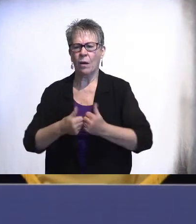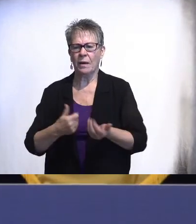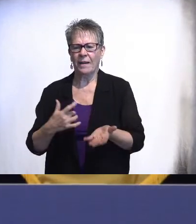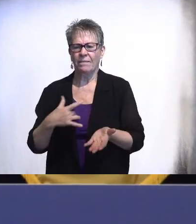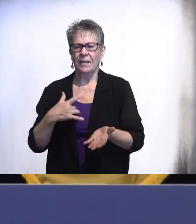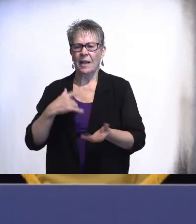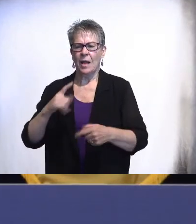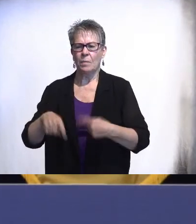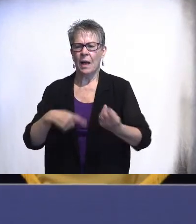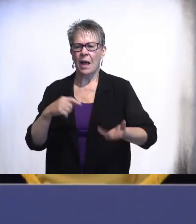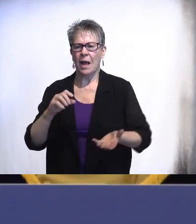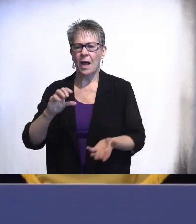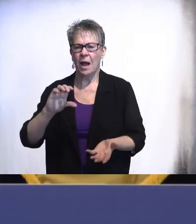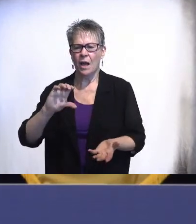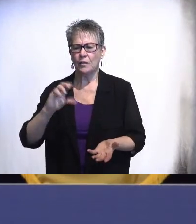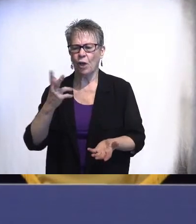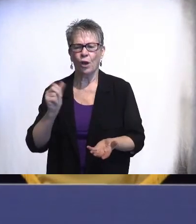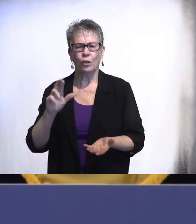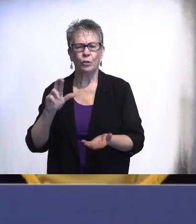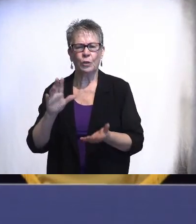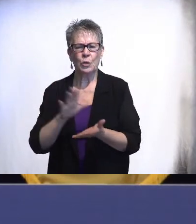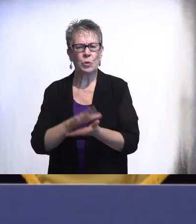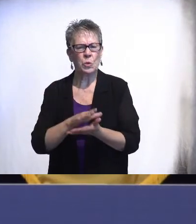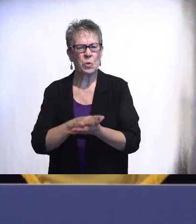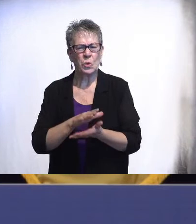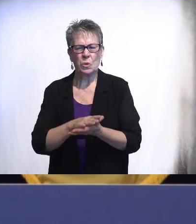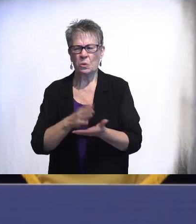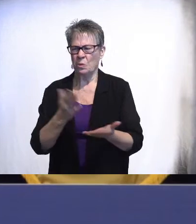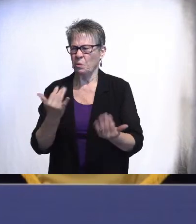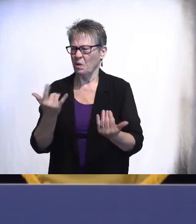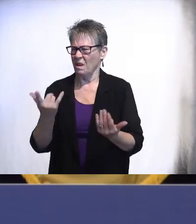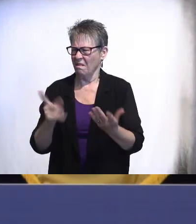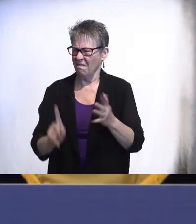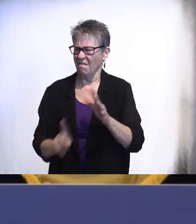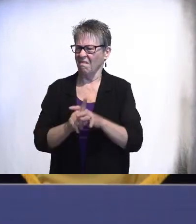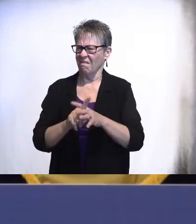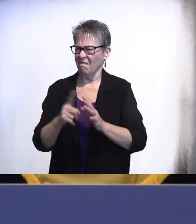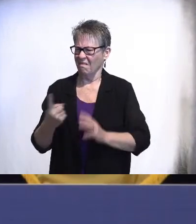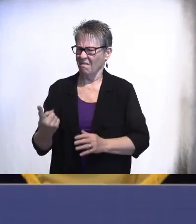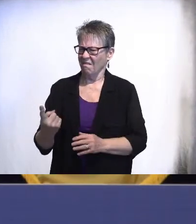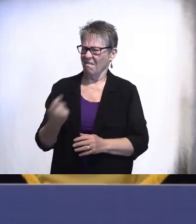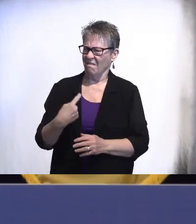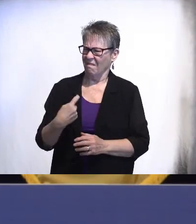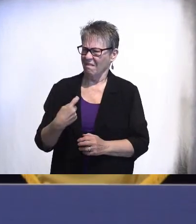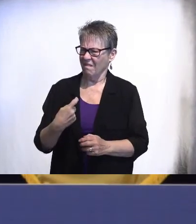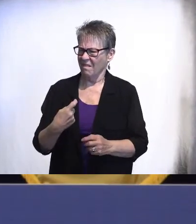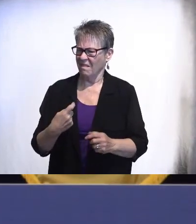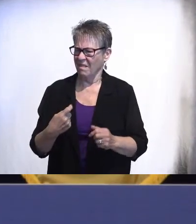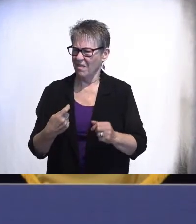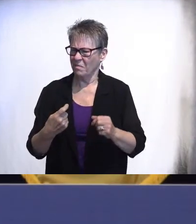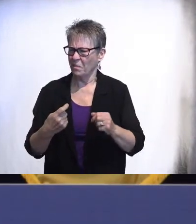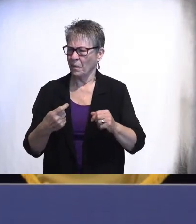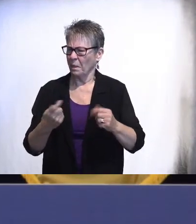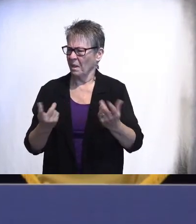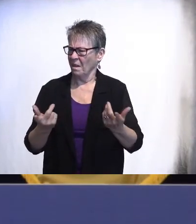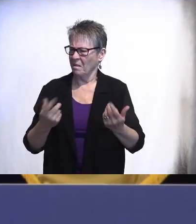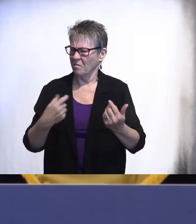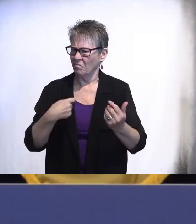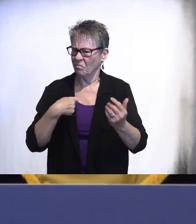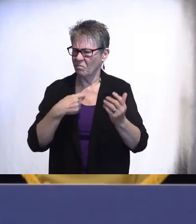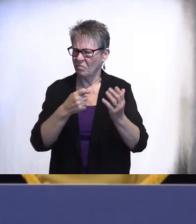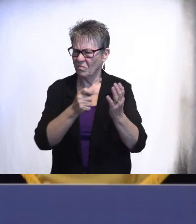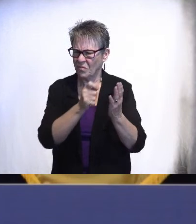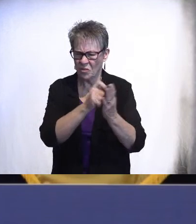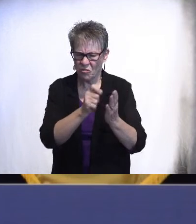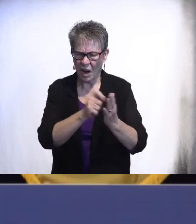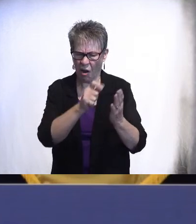folks write the article before they bother to check the facts. I believe 23